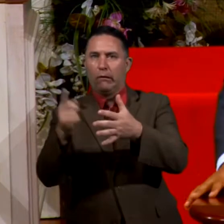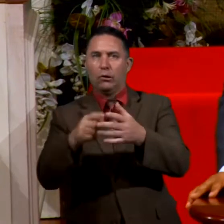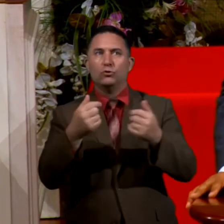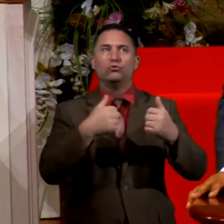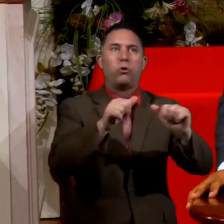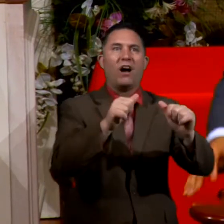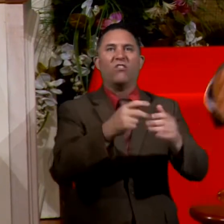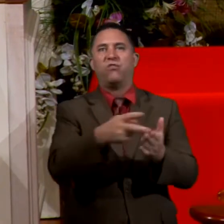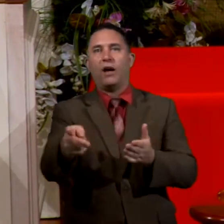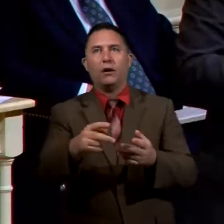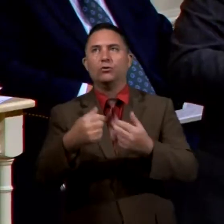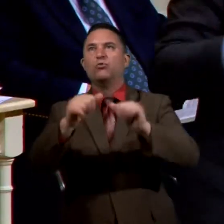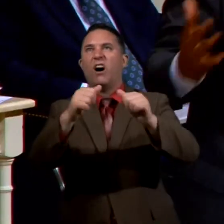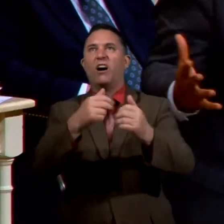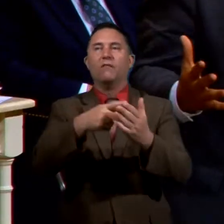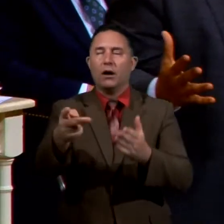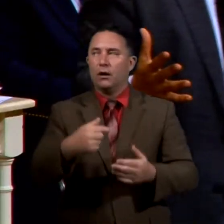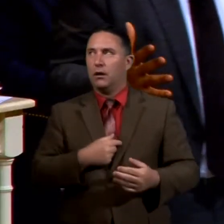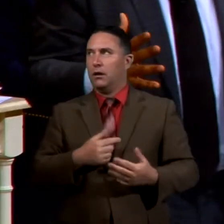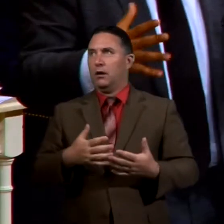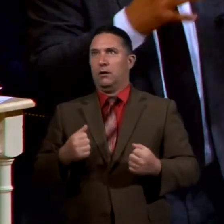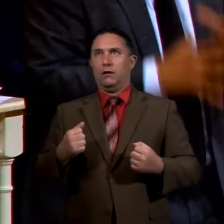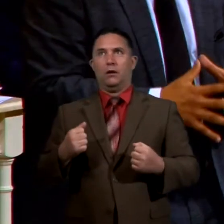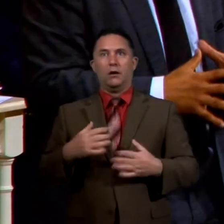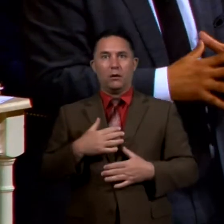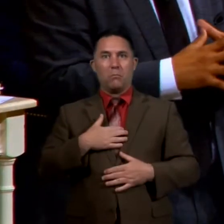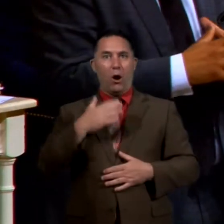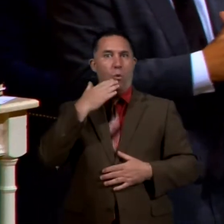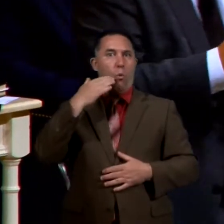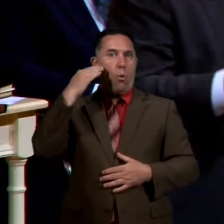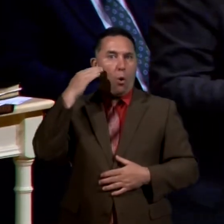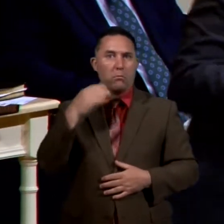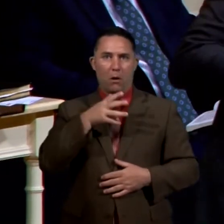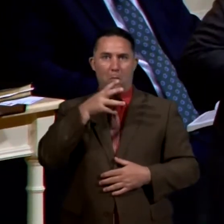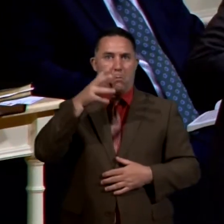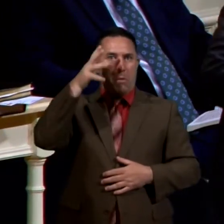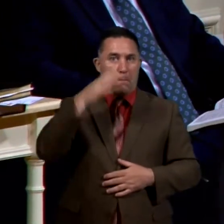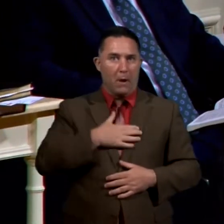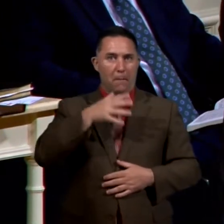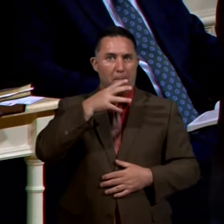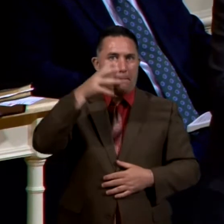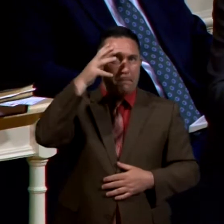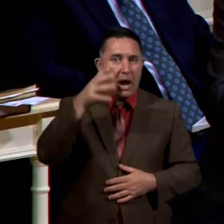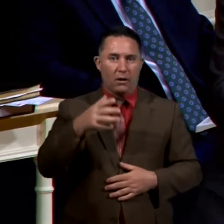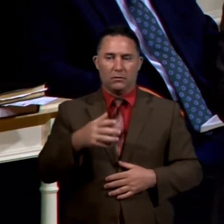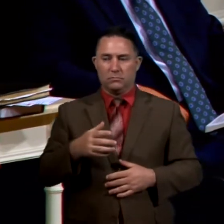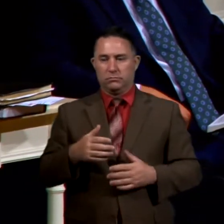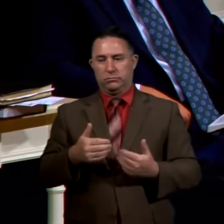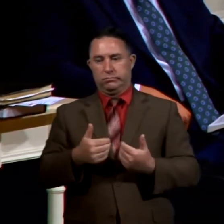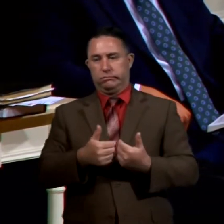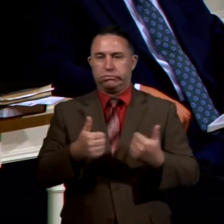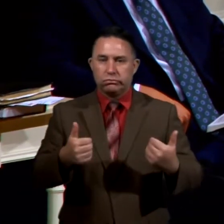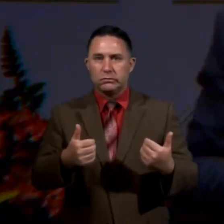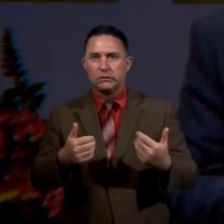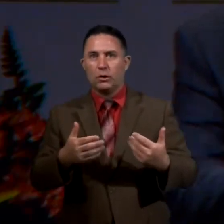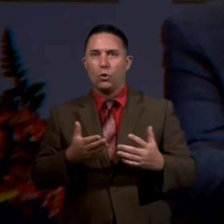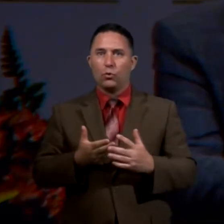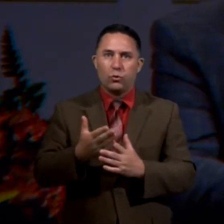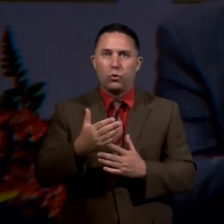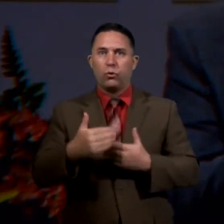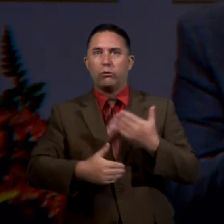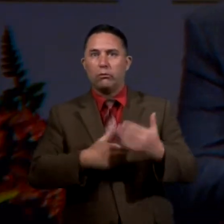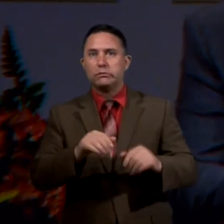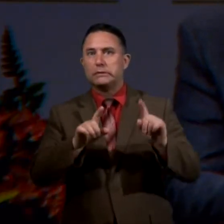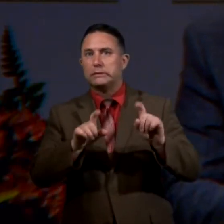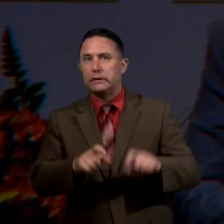failed, and I was just overcome. And at that time in our home, our parents, my parents had split, and we were going through that